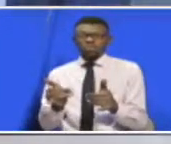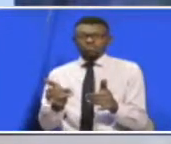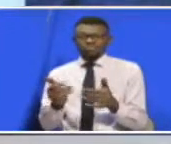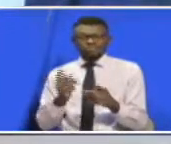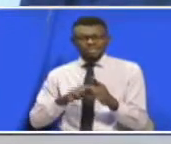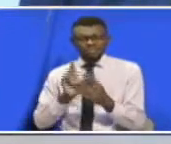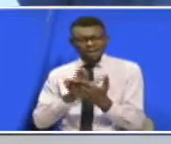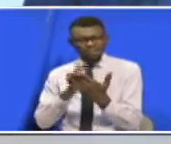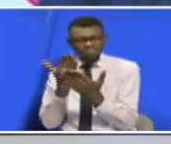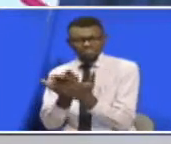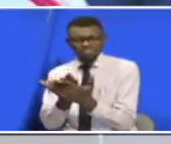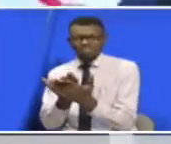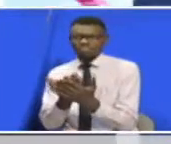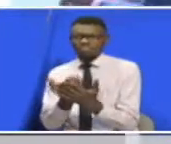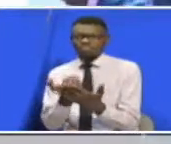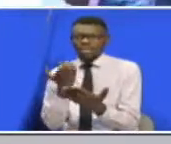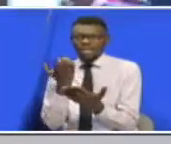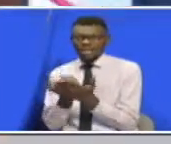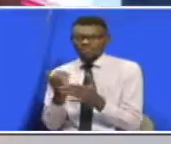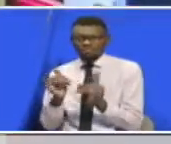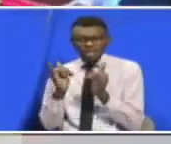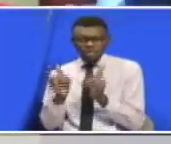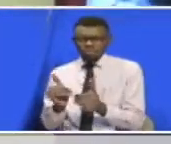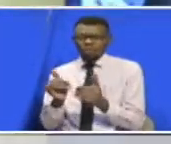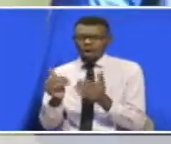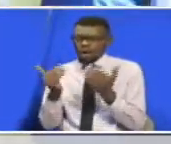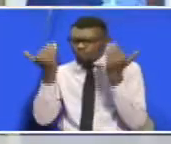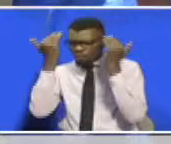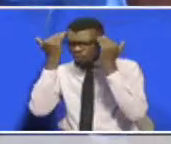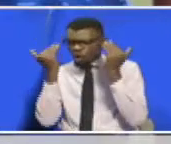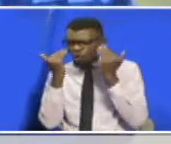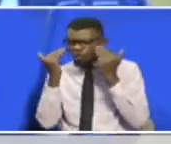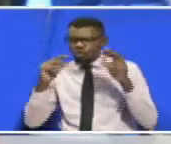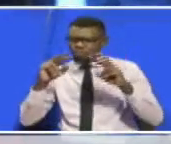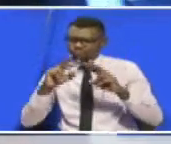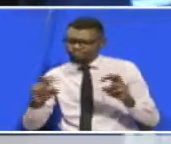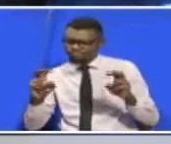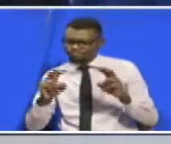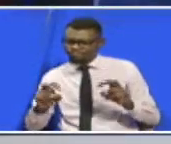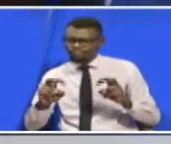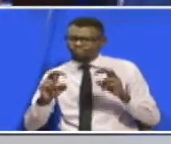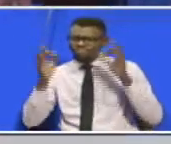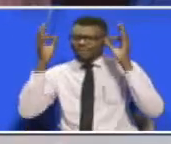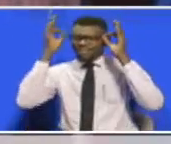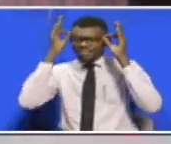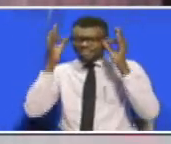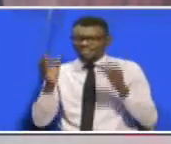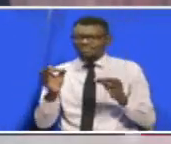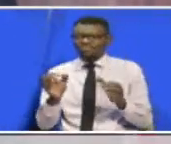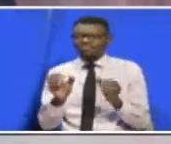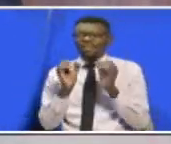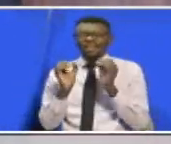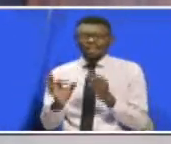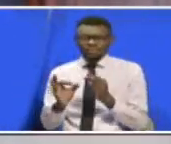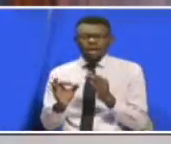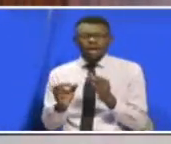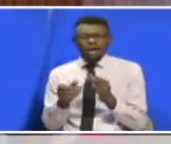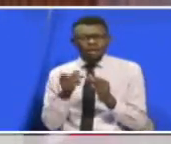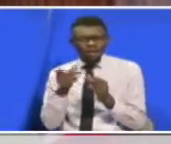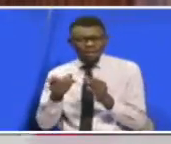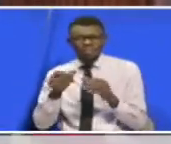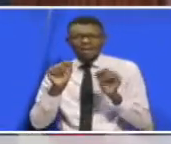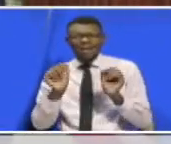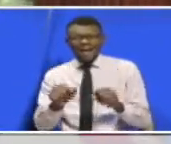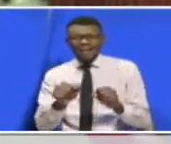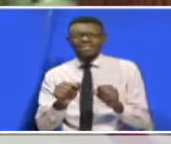review. Okay. That new evidence, in my view, the court will look at it and will arrive at a determination whether indeed it can form the